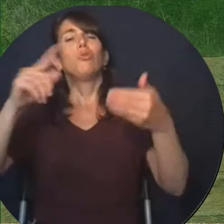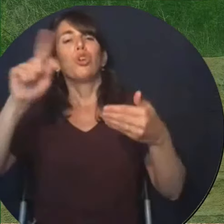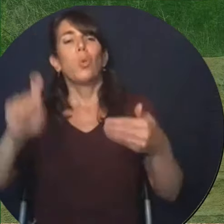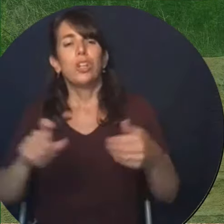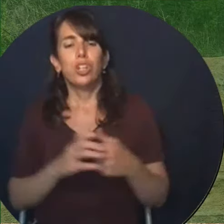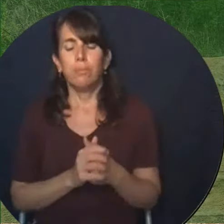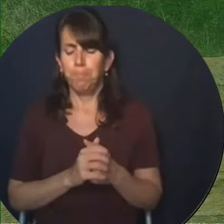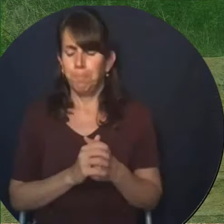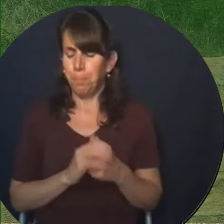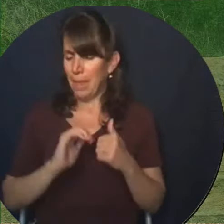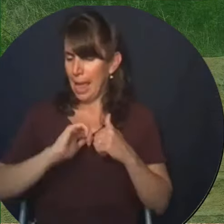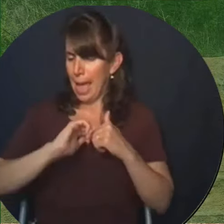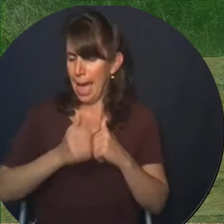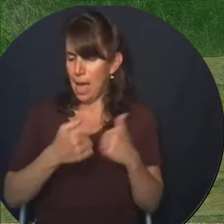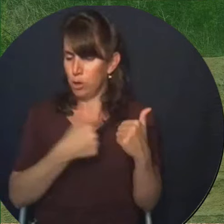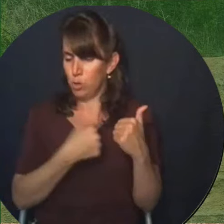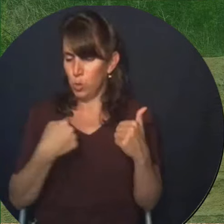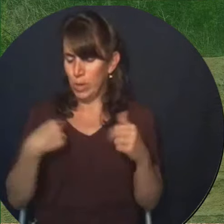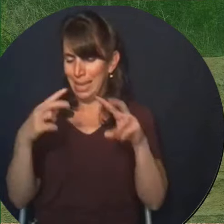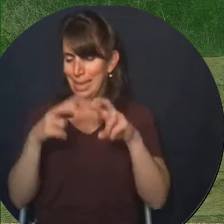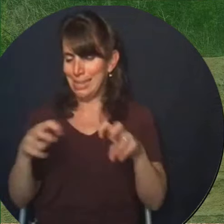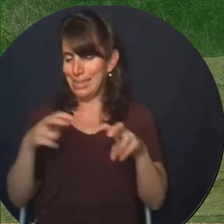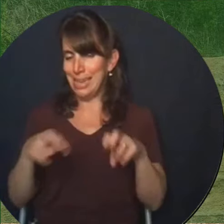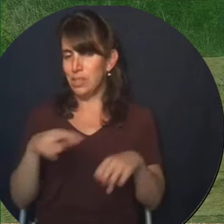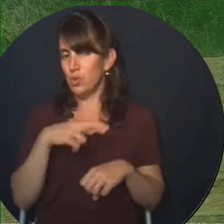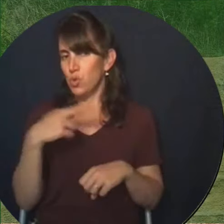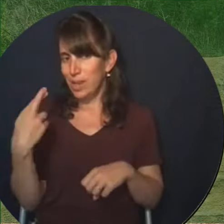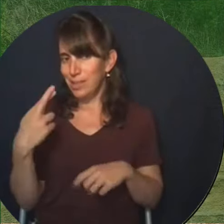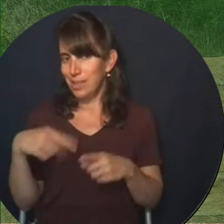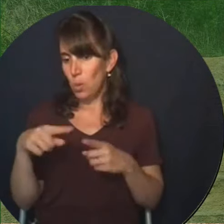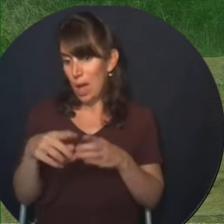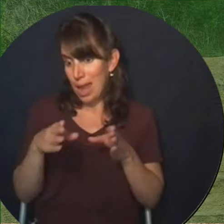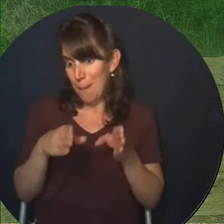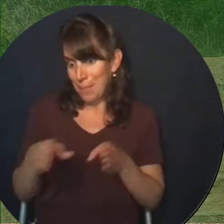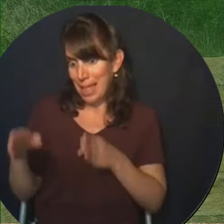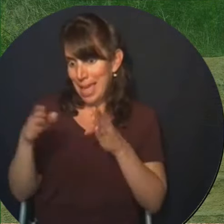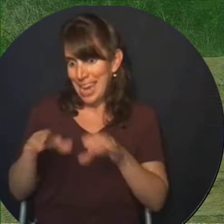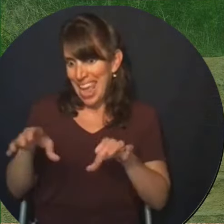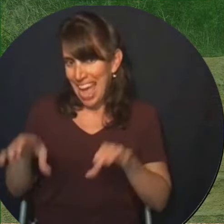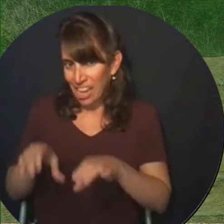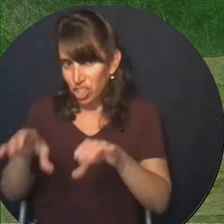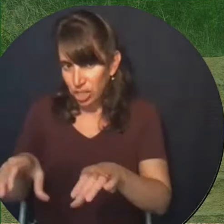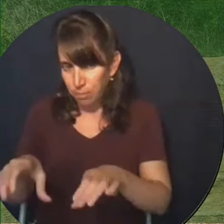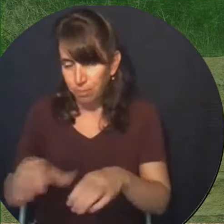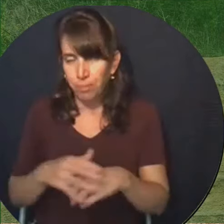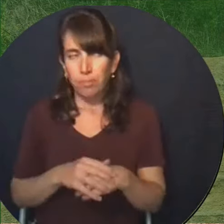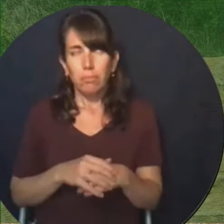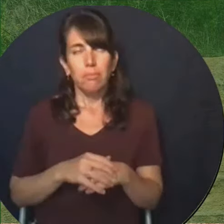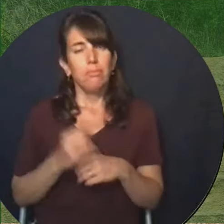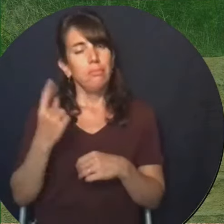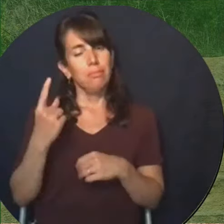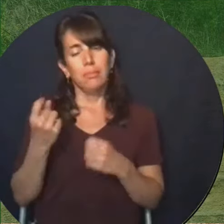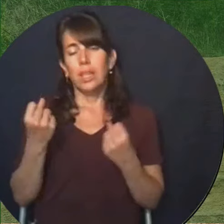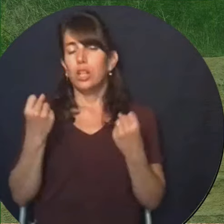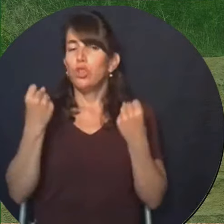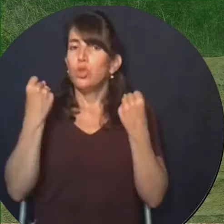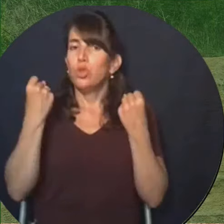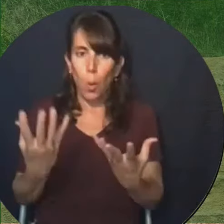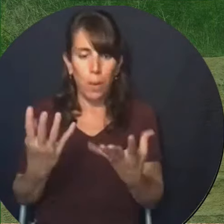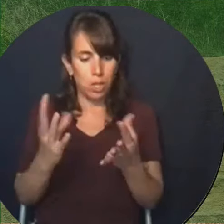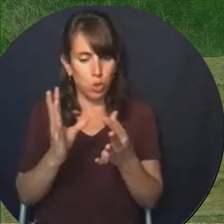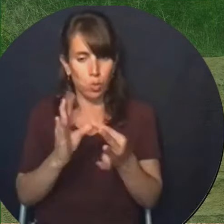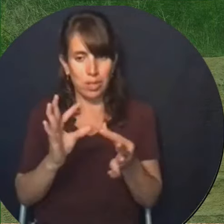risk when we're planning actions? There's so much to say about this, obviously depending on like what kinds of actions we're planning, but I know